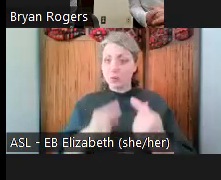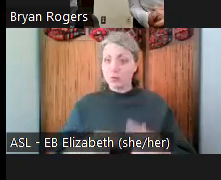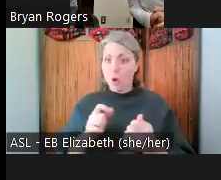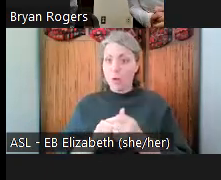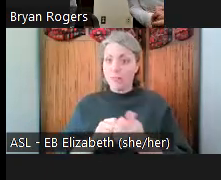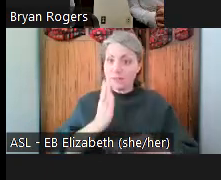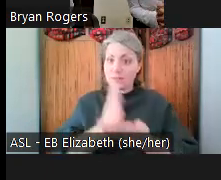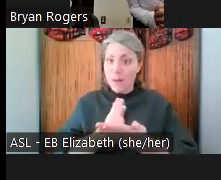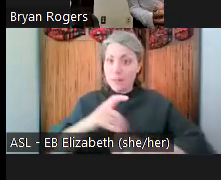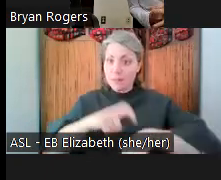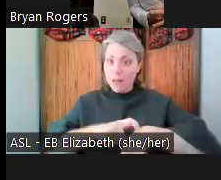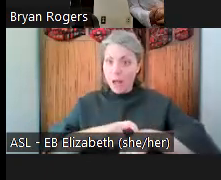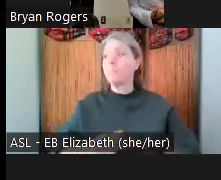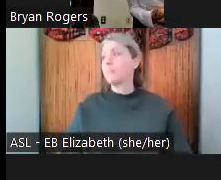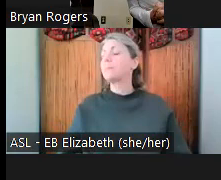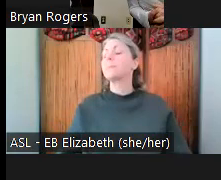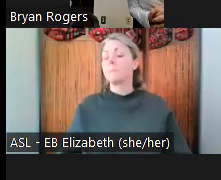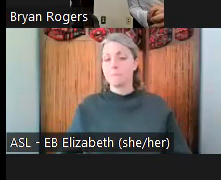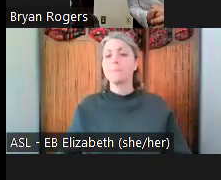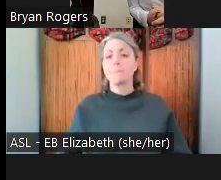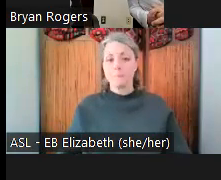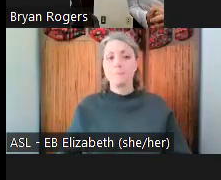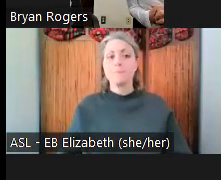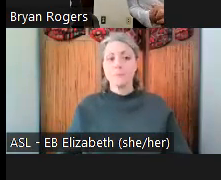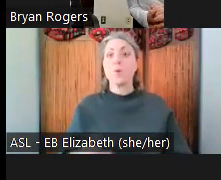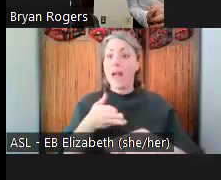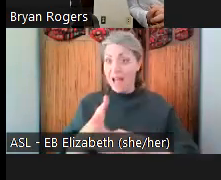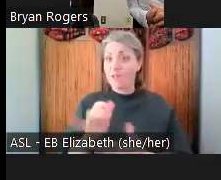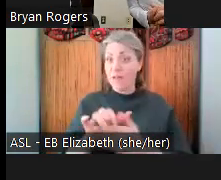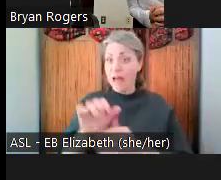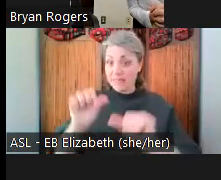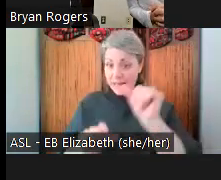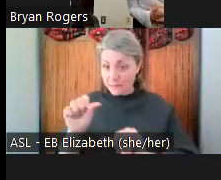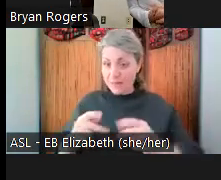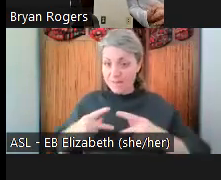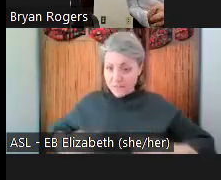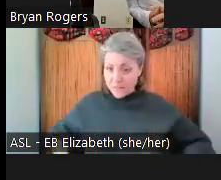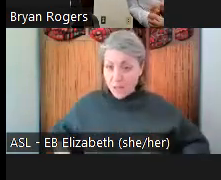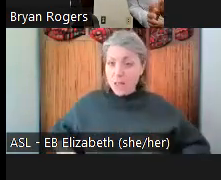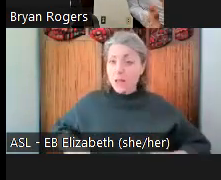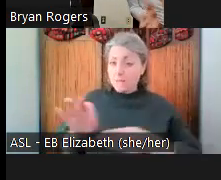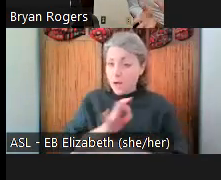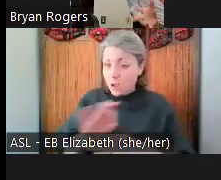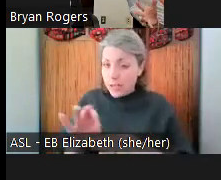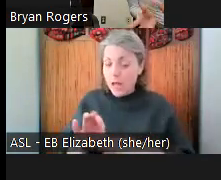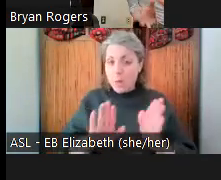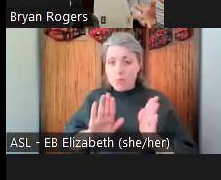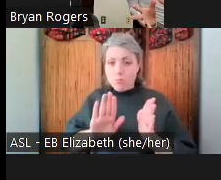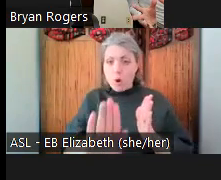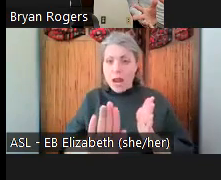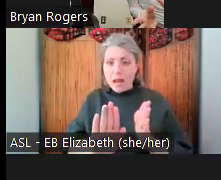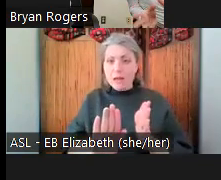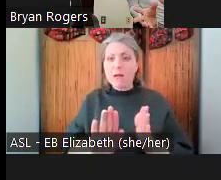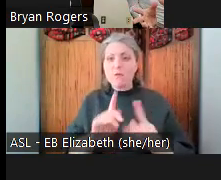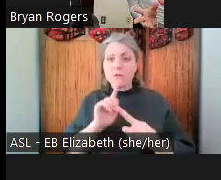that. So after that part of the physical functioning, which is the brake response time, is pretty